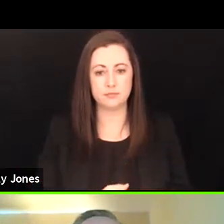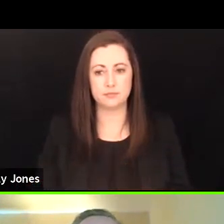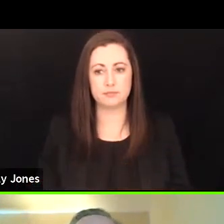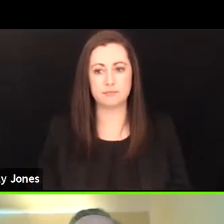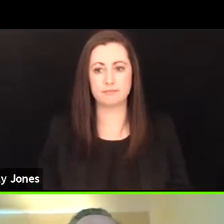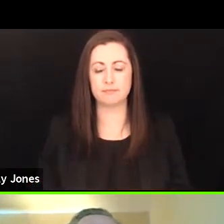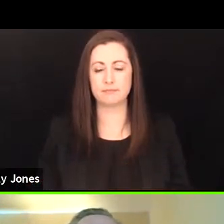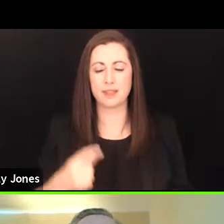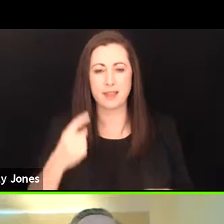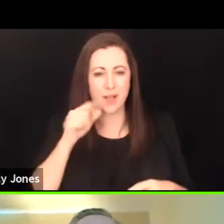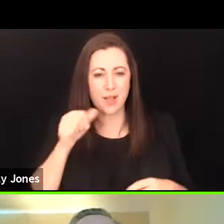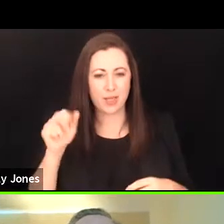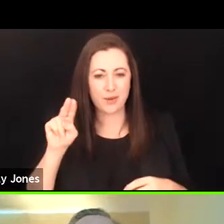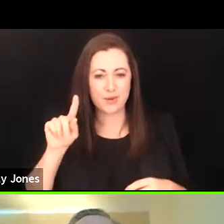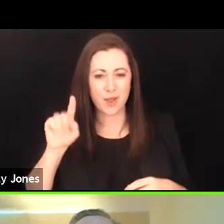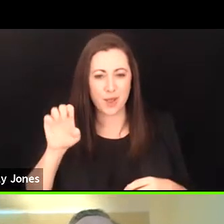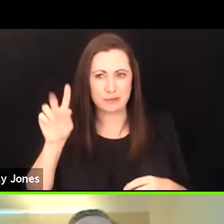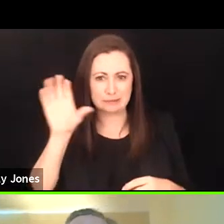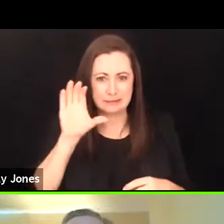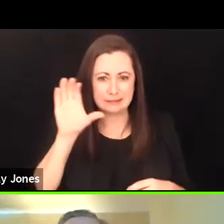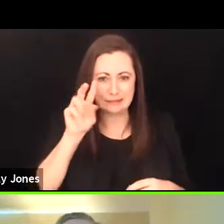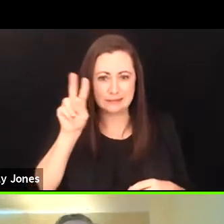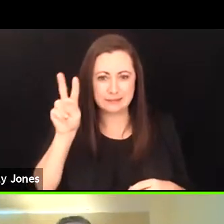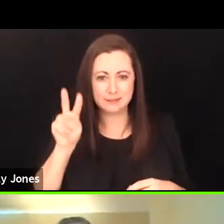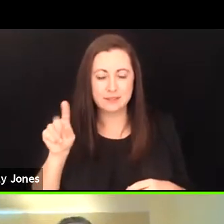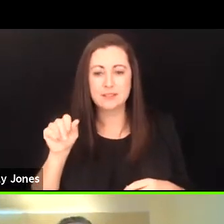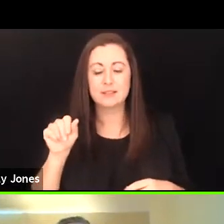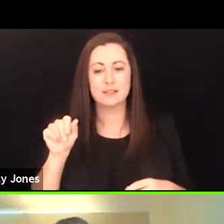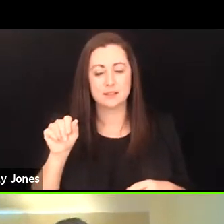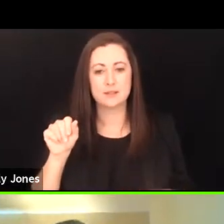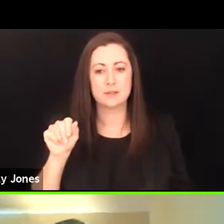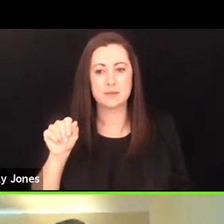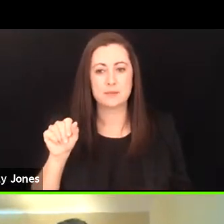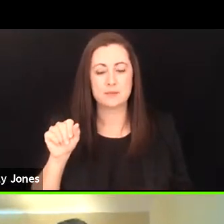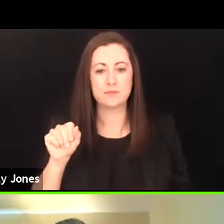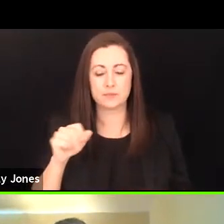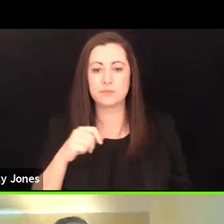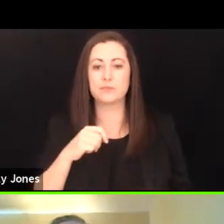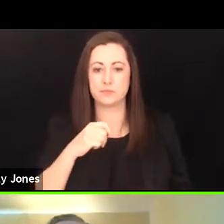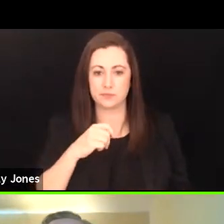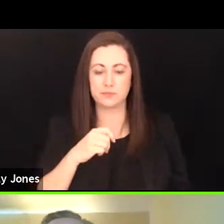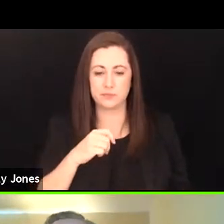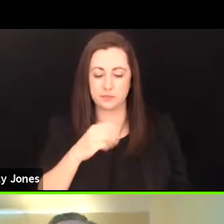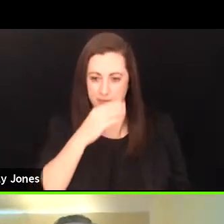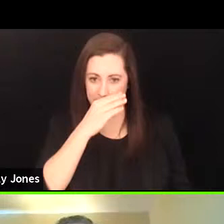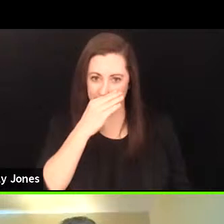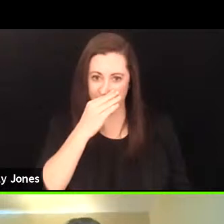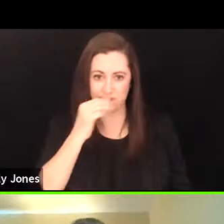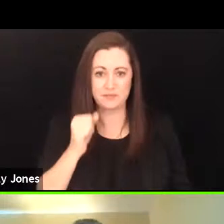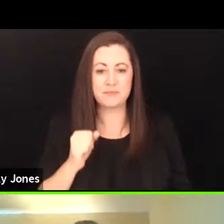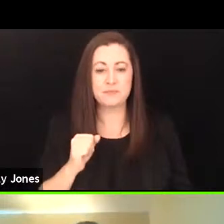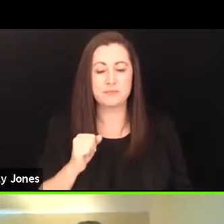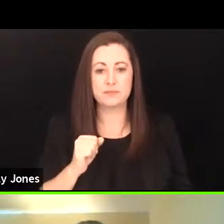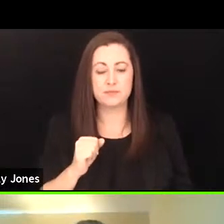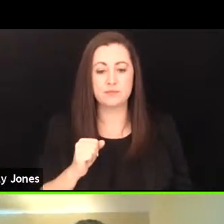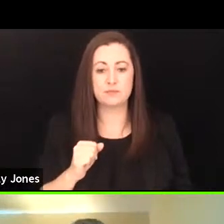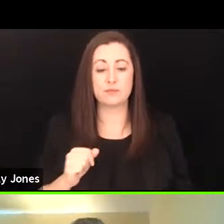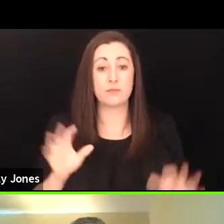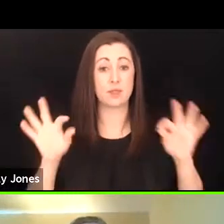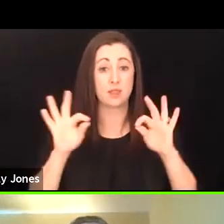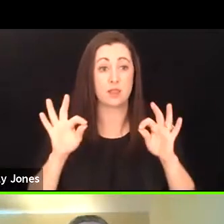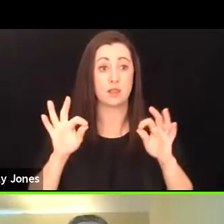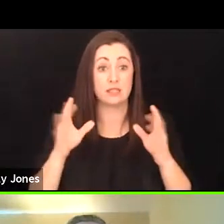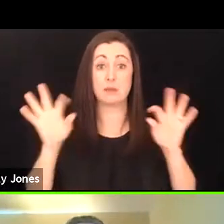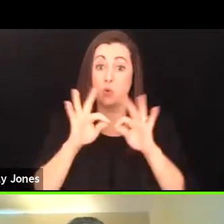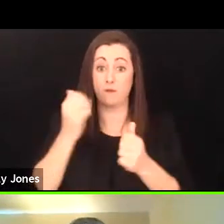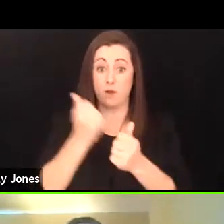I had another note here. You know, and it's something that we all ultimately need to come to understand and to